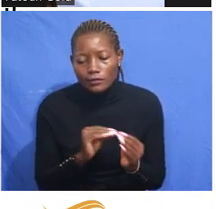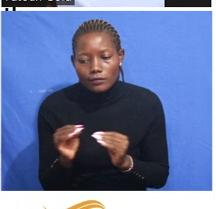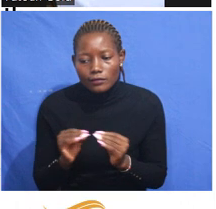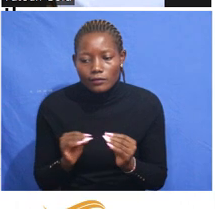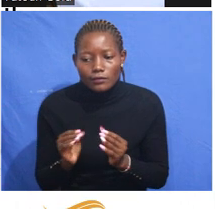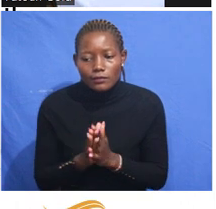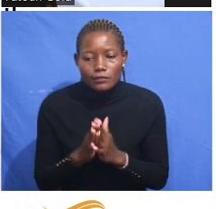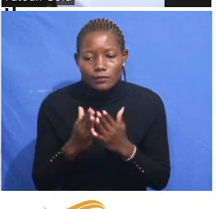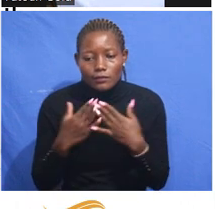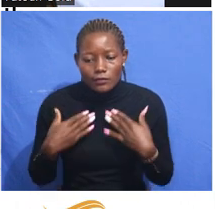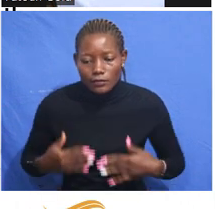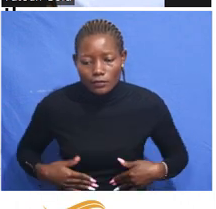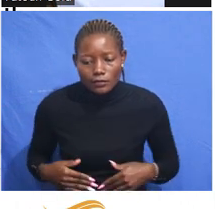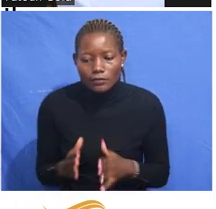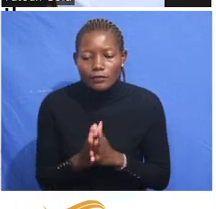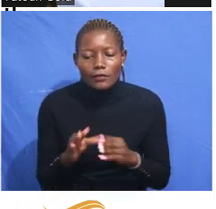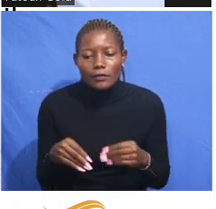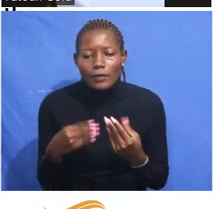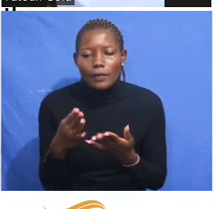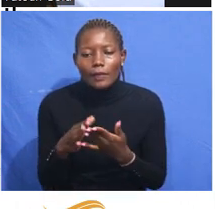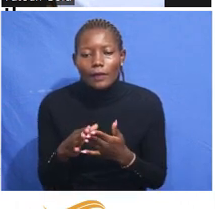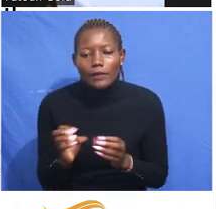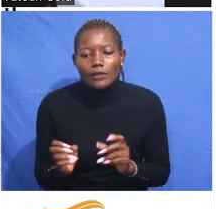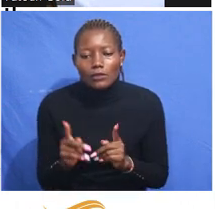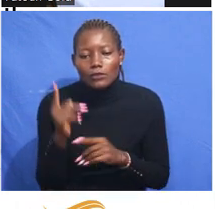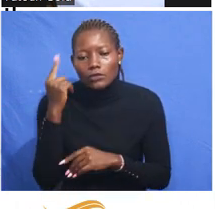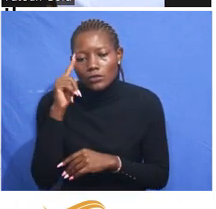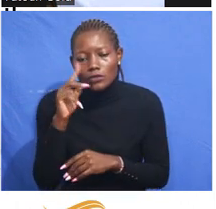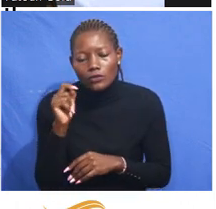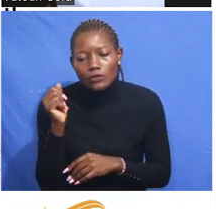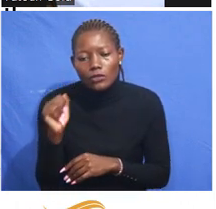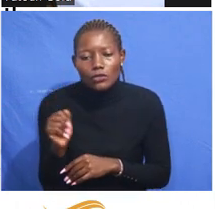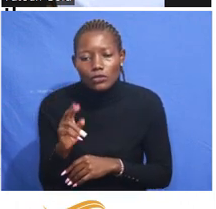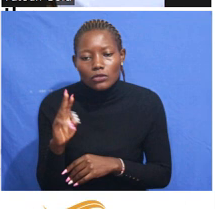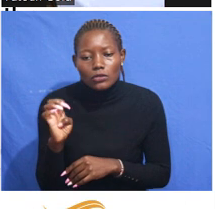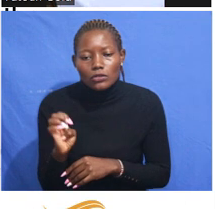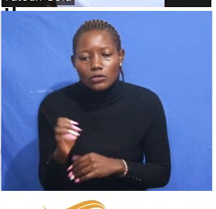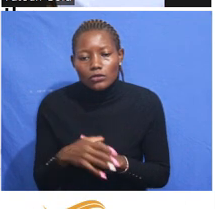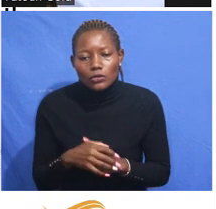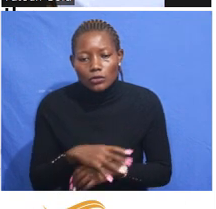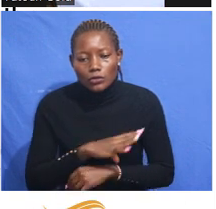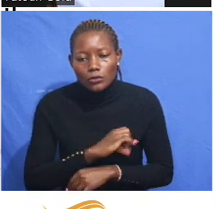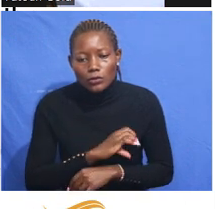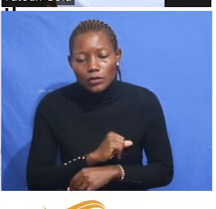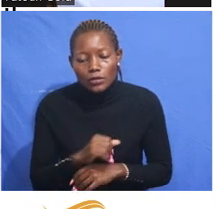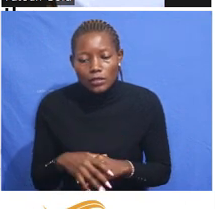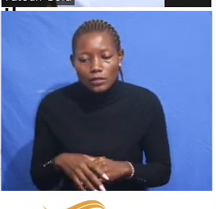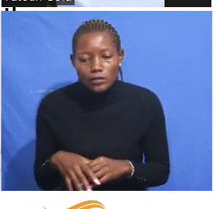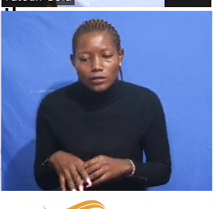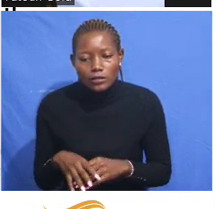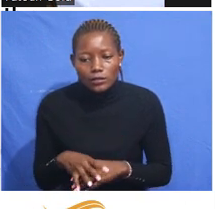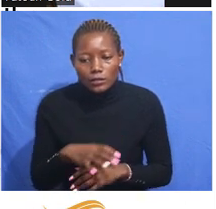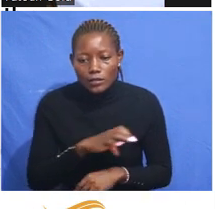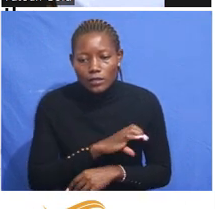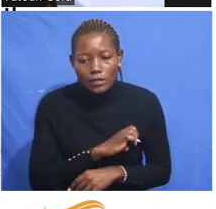skeletal body upright provides a framework for muscle and tissue attachment. Endurance athletes, and I think this is where I emphasize